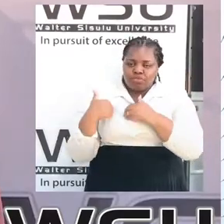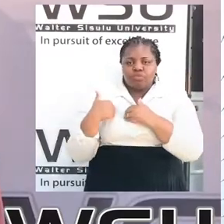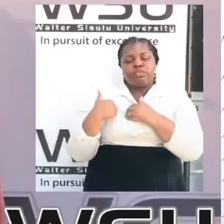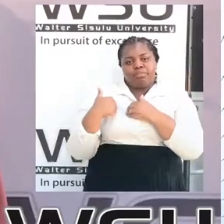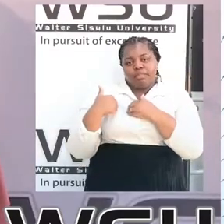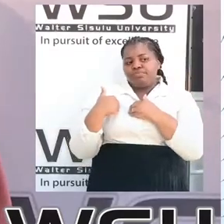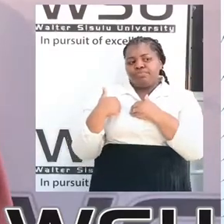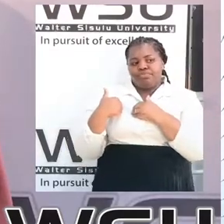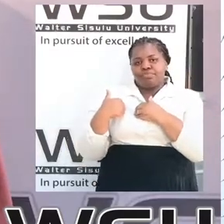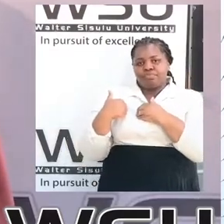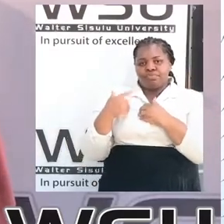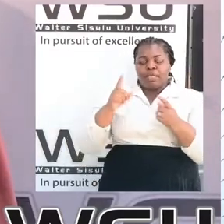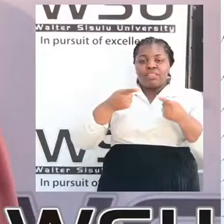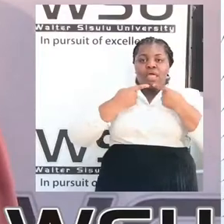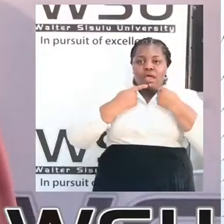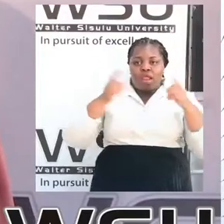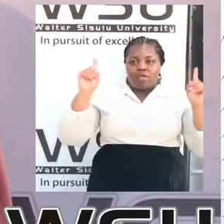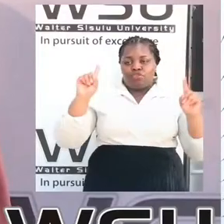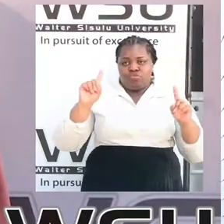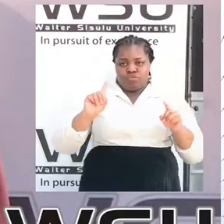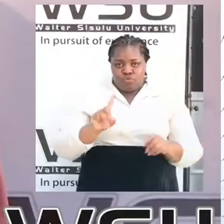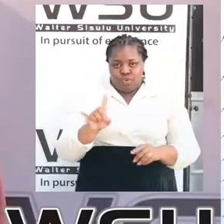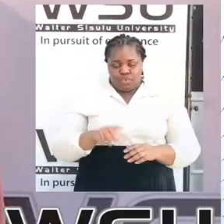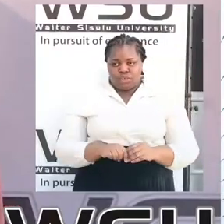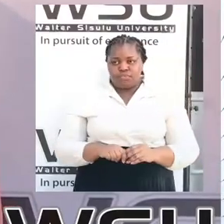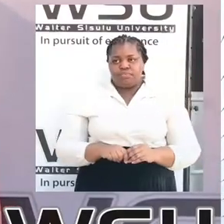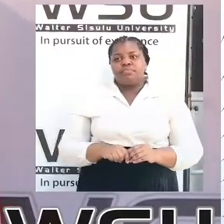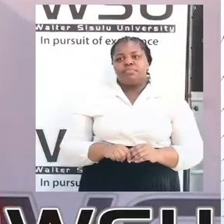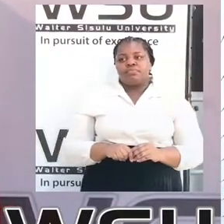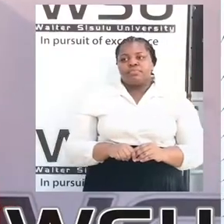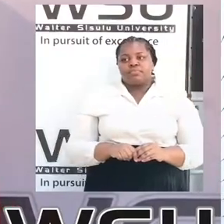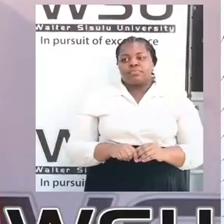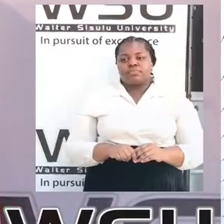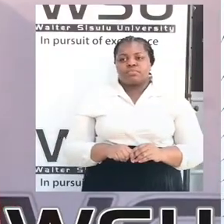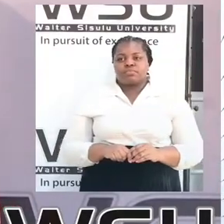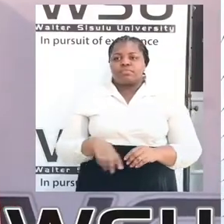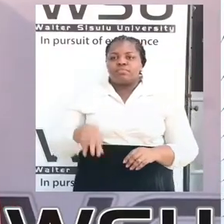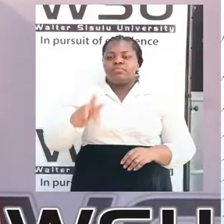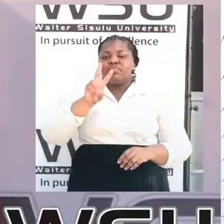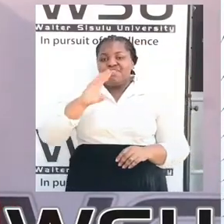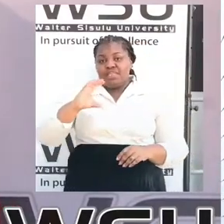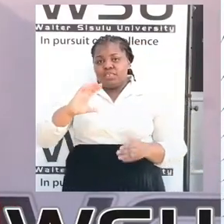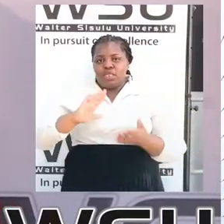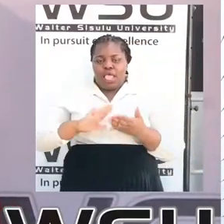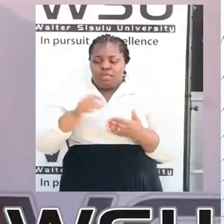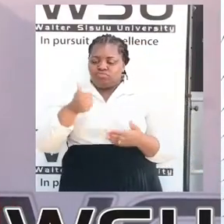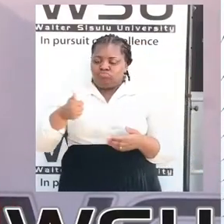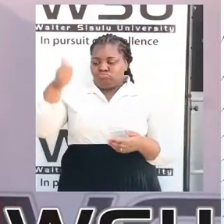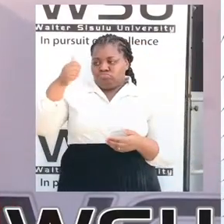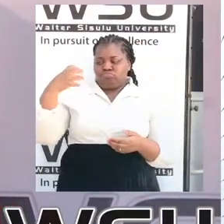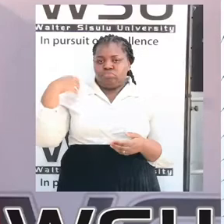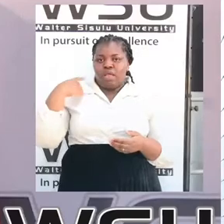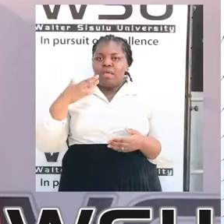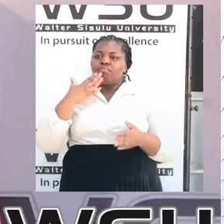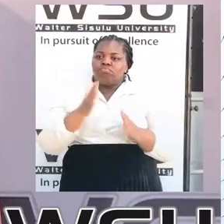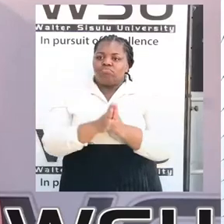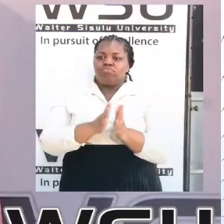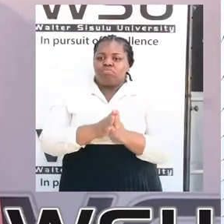responsibly. The announcements are as follows. The Vice Chancellor and the Chancellor have requested